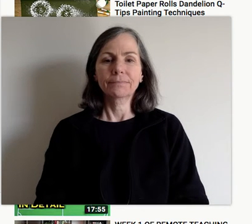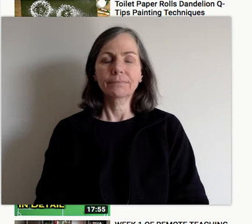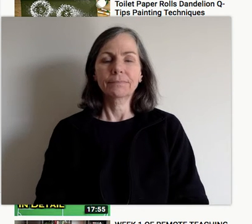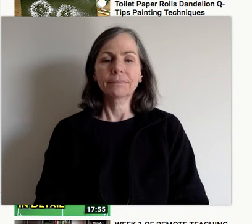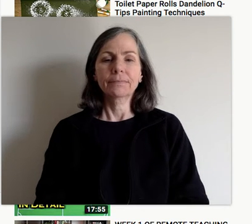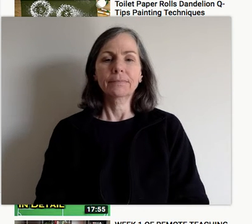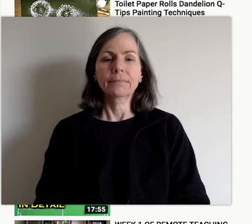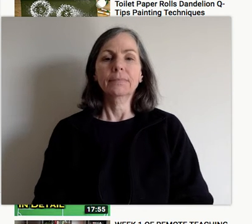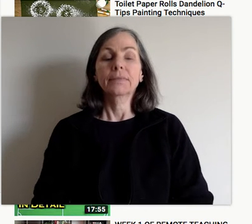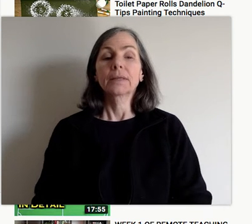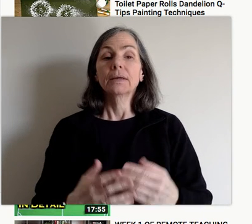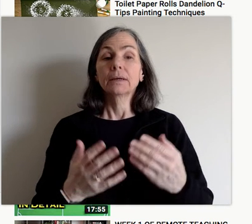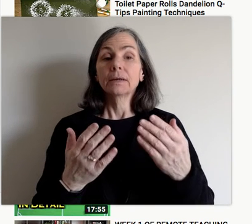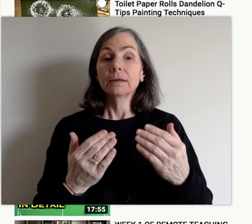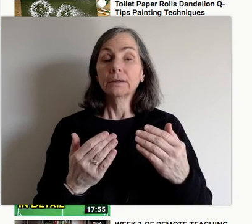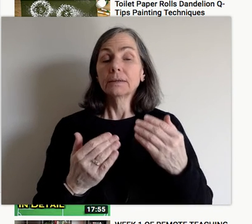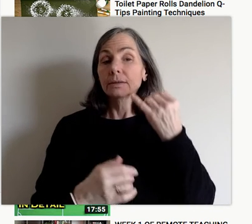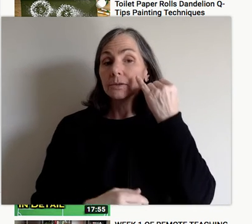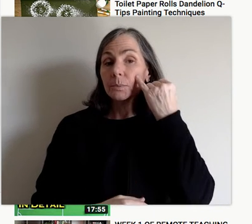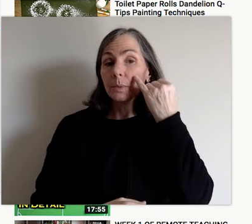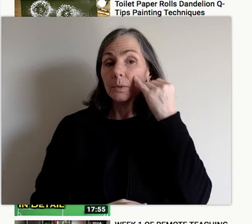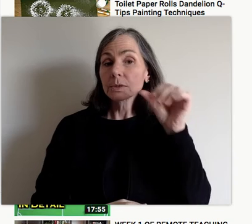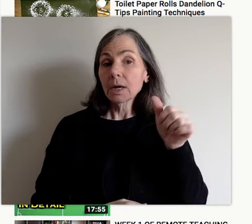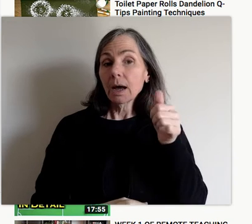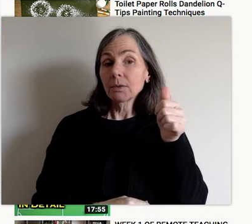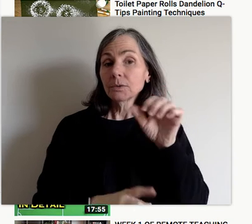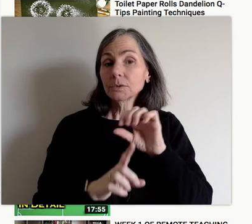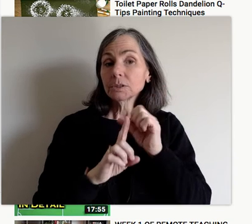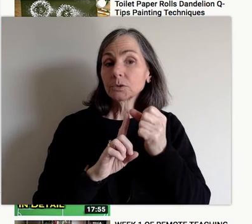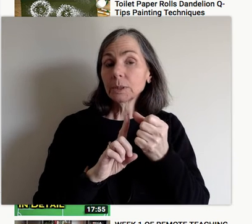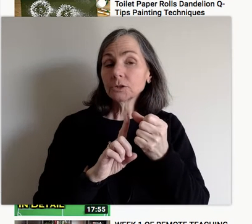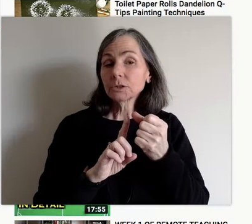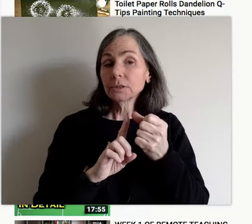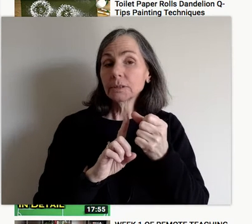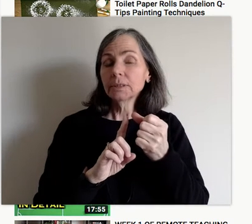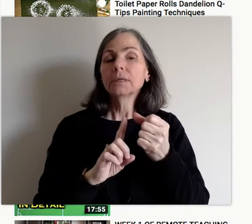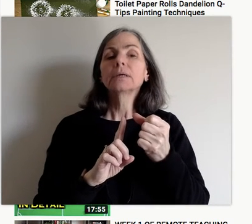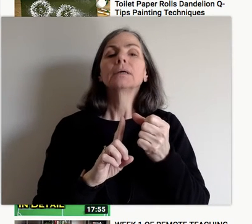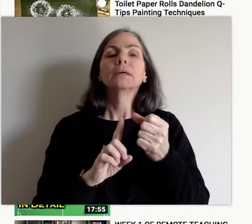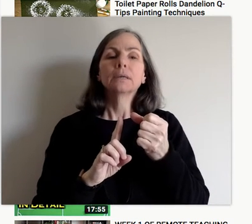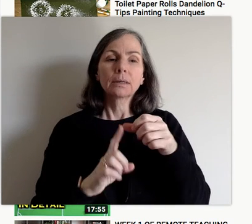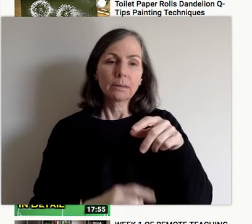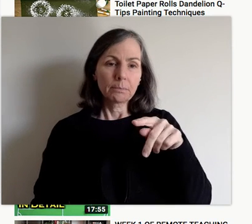Our parabola has a minimum